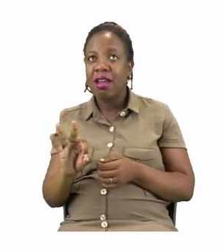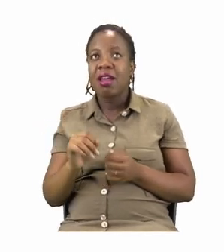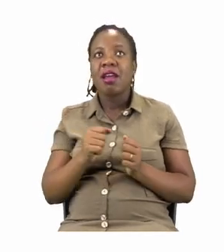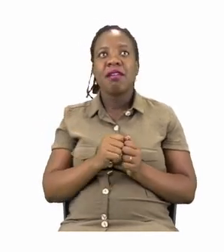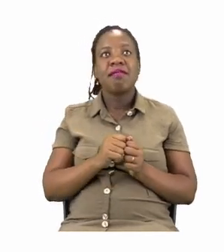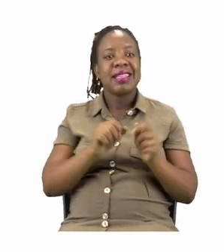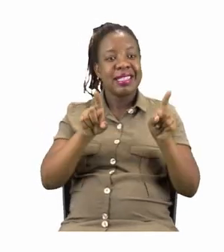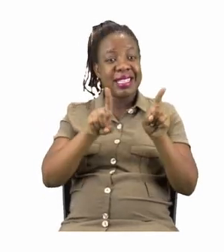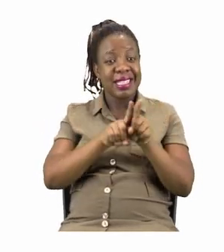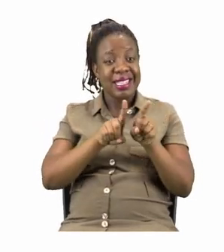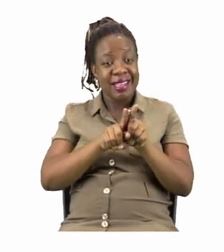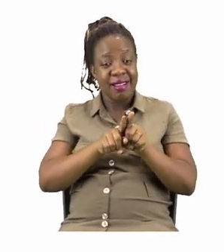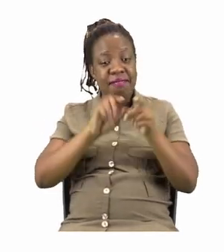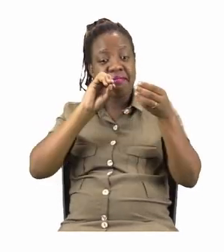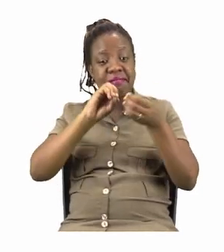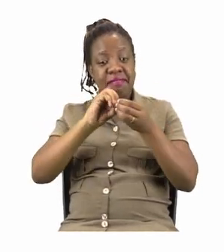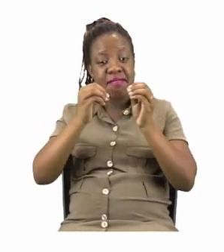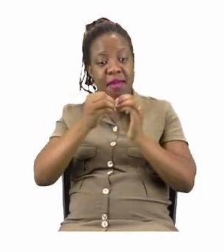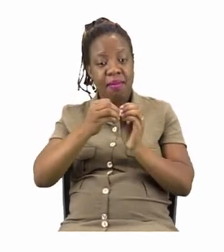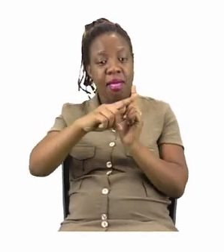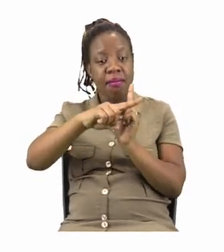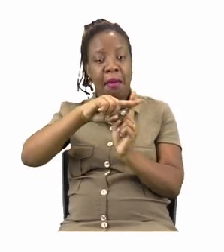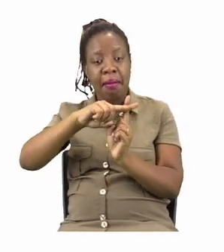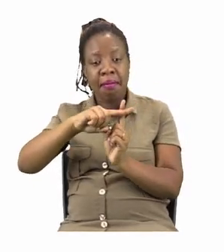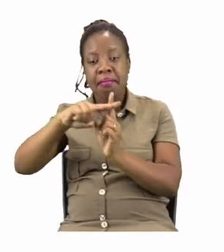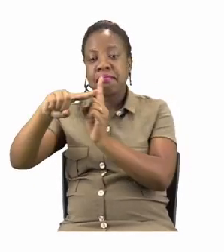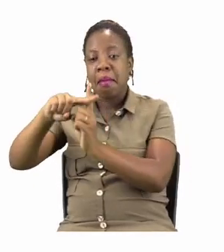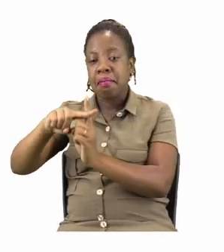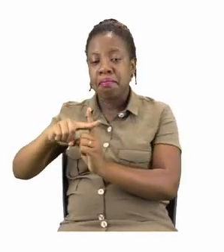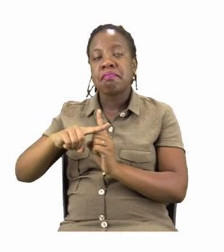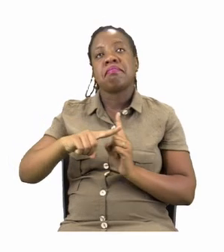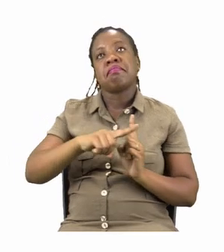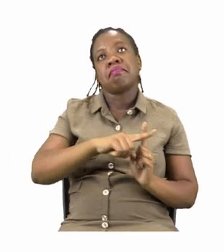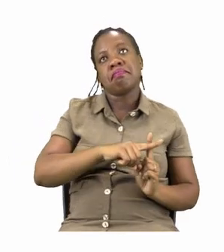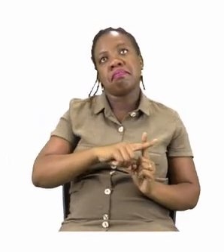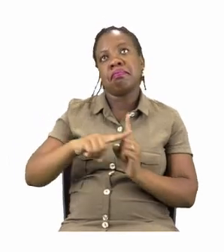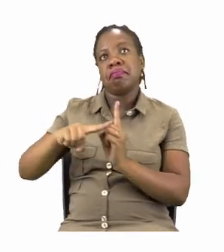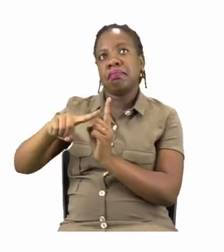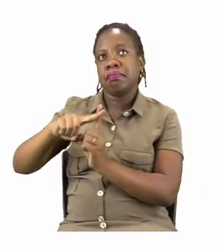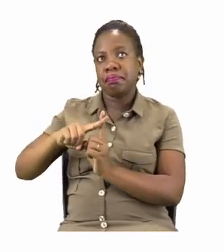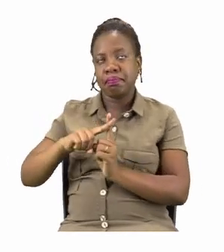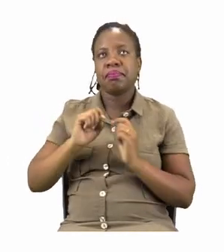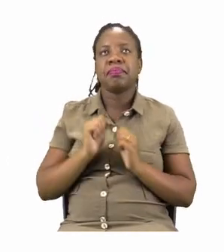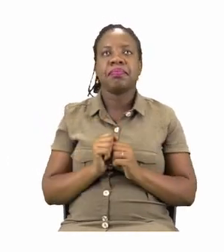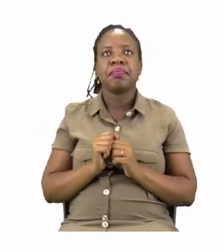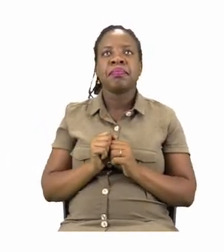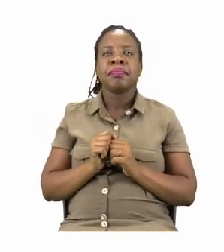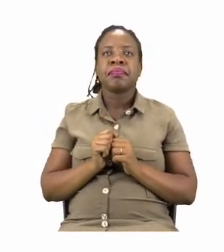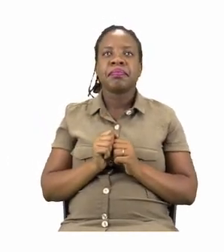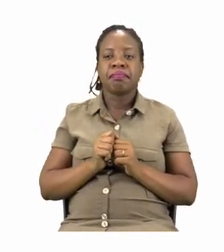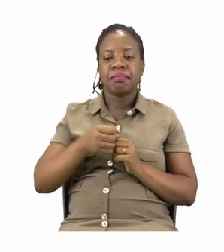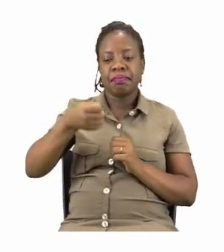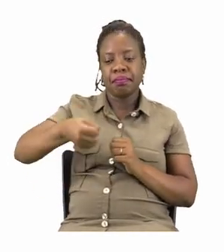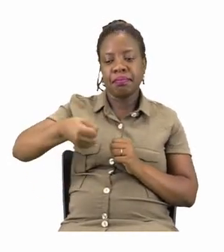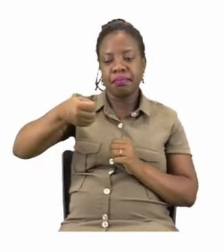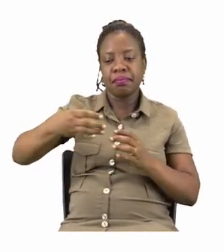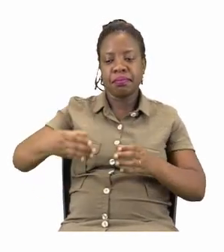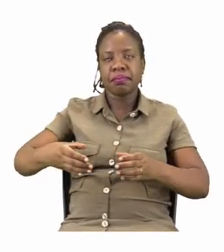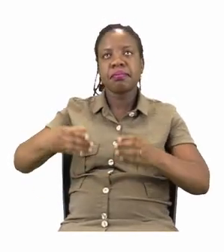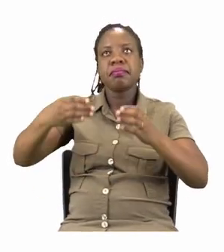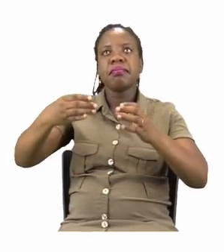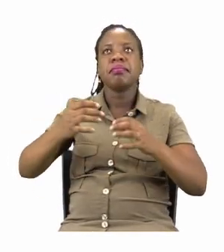other numbers. Now before you continue with doubling, let's quickly look at number